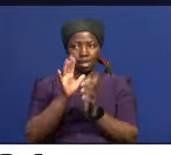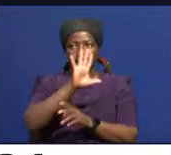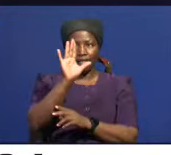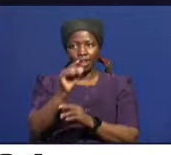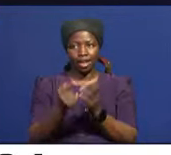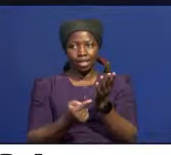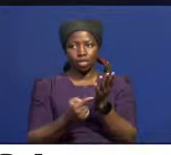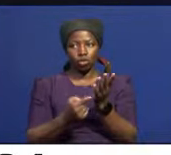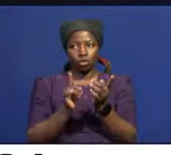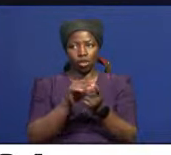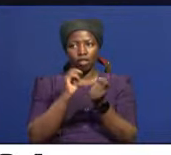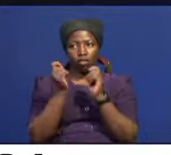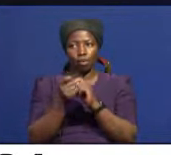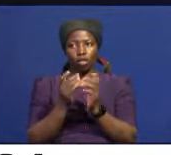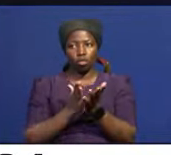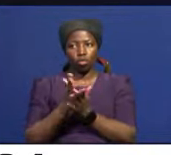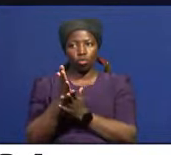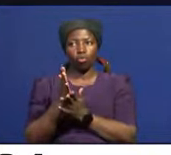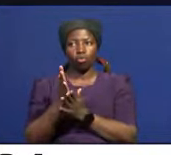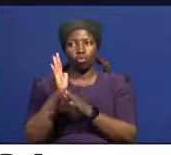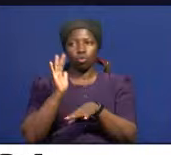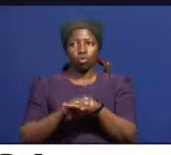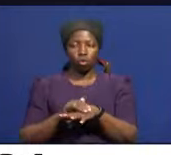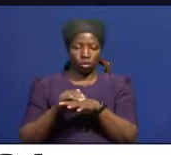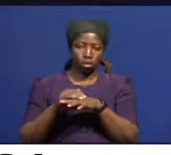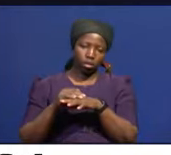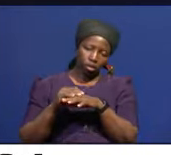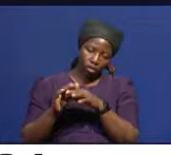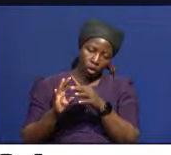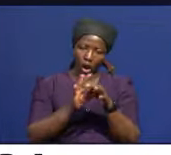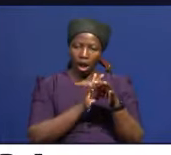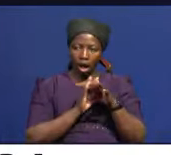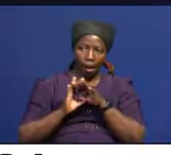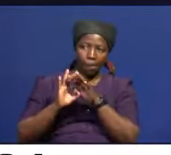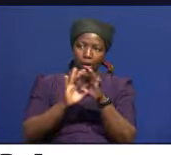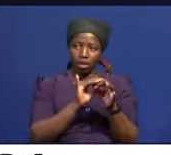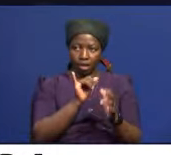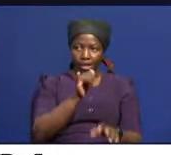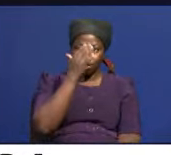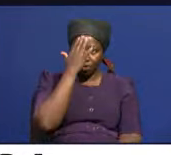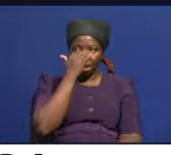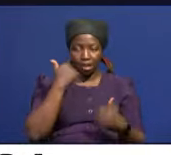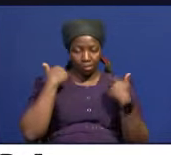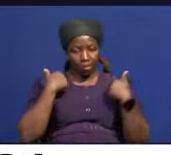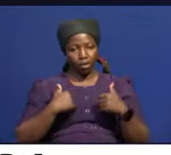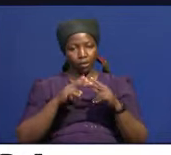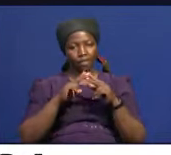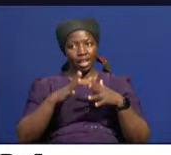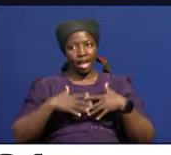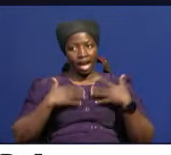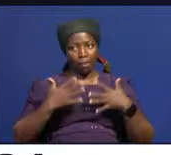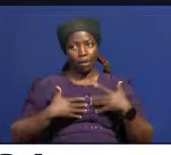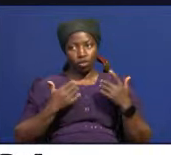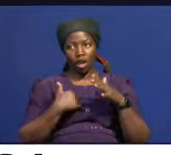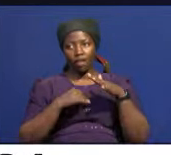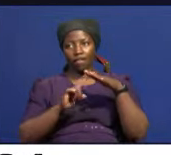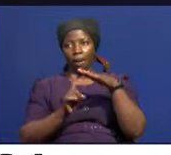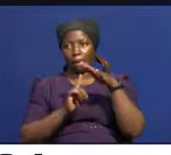digital transformation through effective collaboration. That is why I'm very happy to have ministers in this